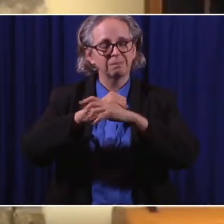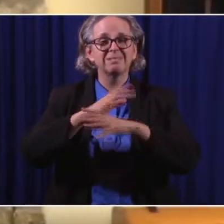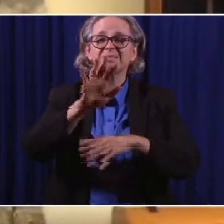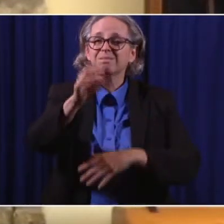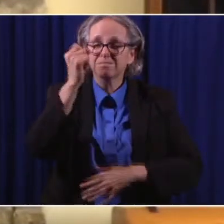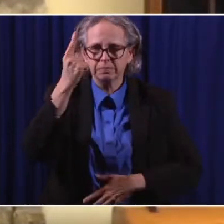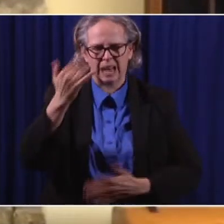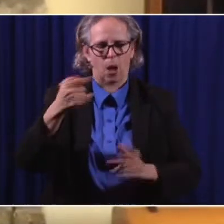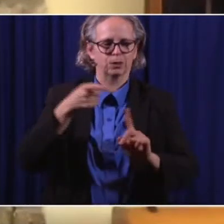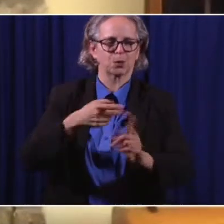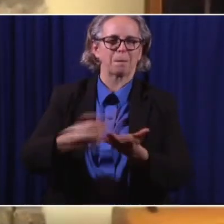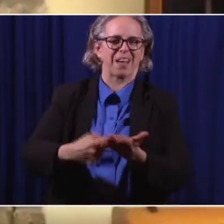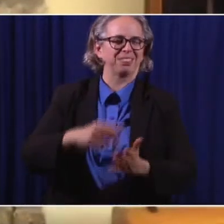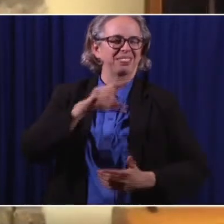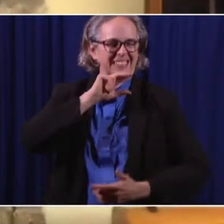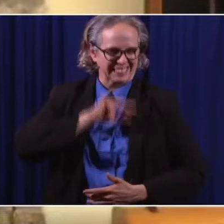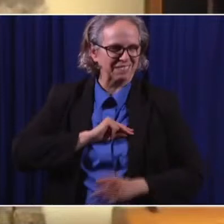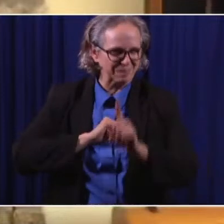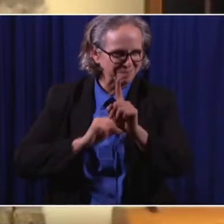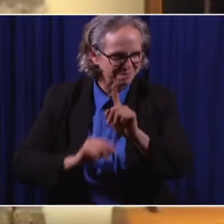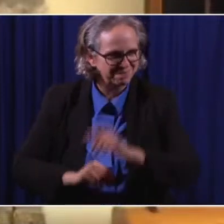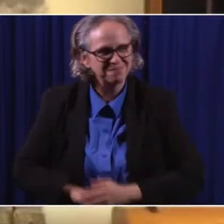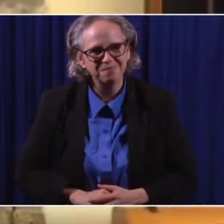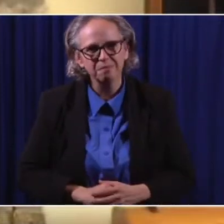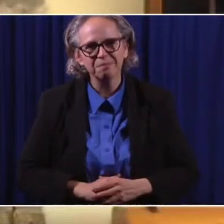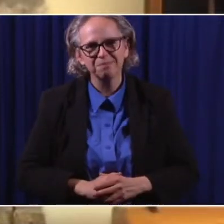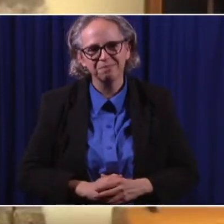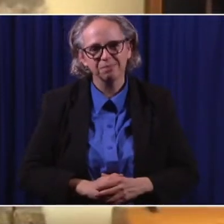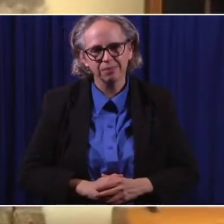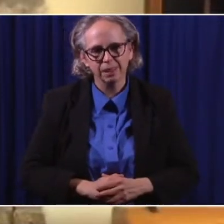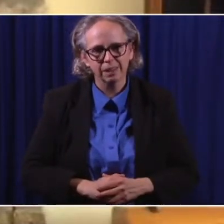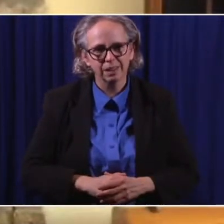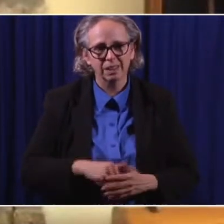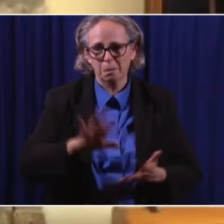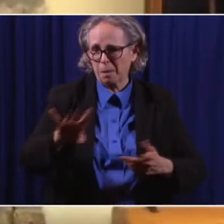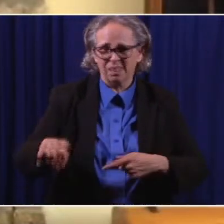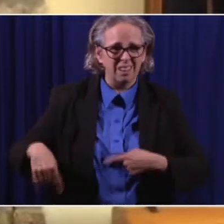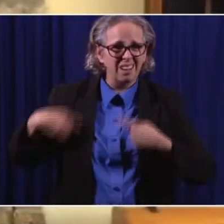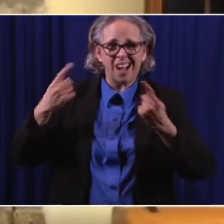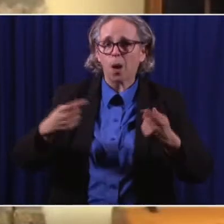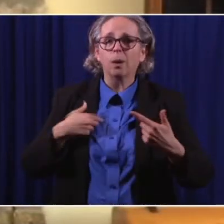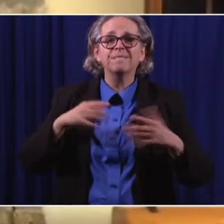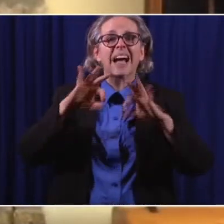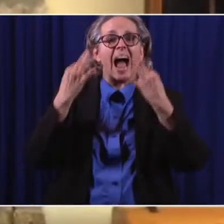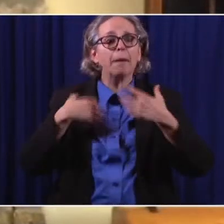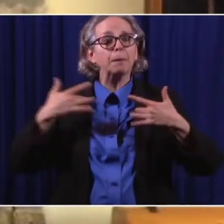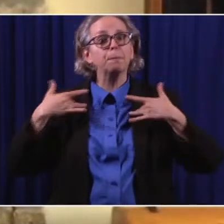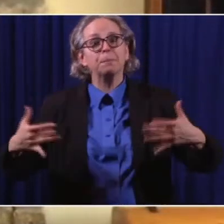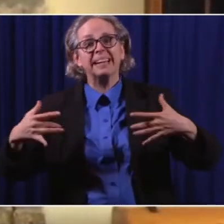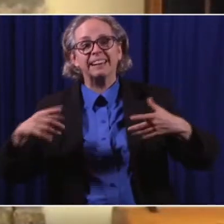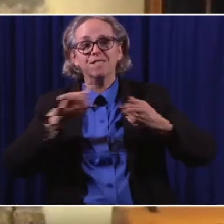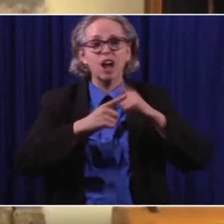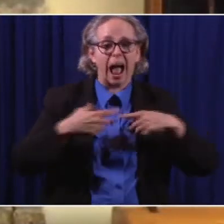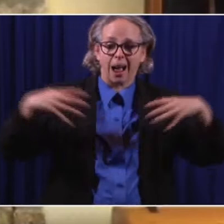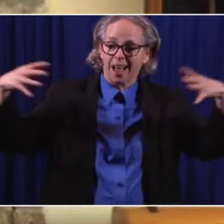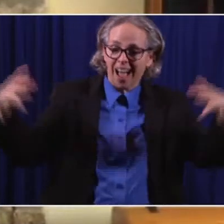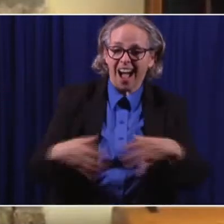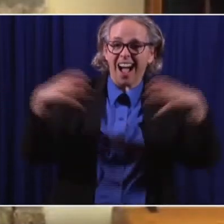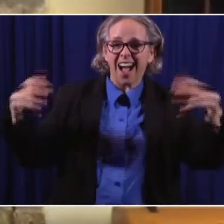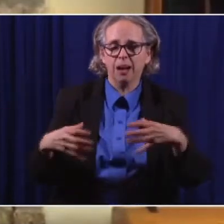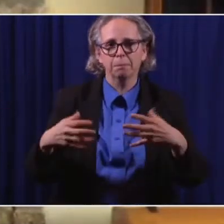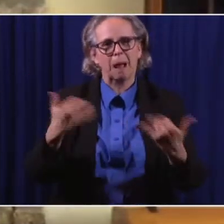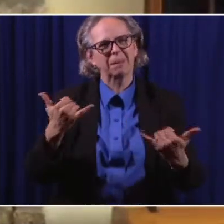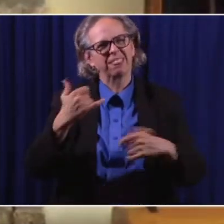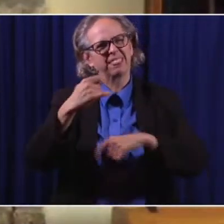Thanksgiving before. It may not be the same Thanksgiving you've had in the past, where a bunch of people come in from out of town and you mix a bunch of